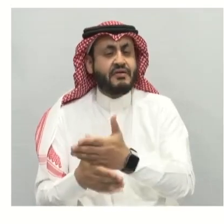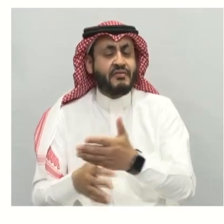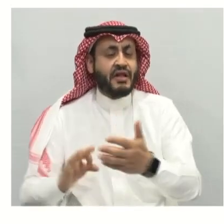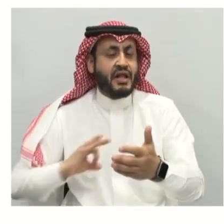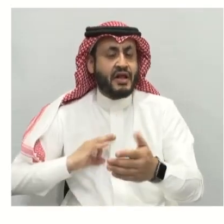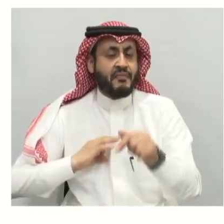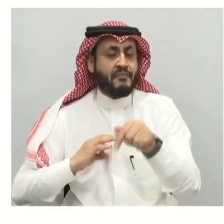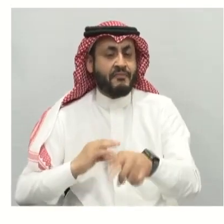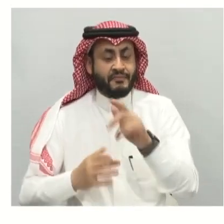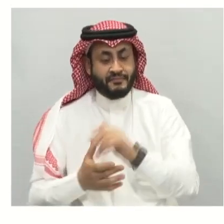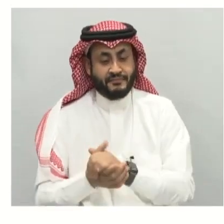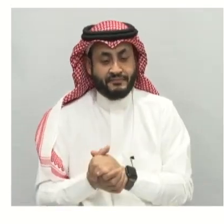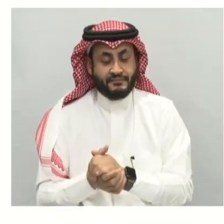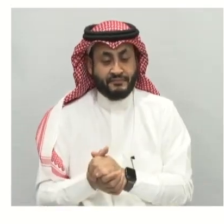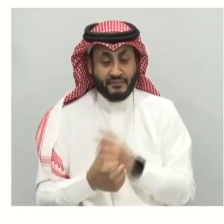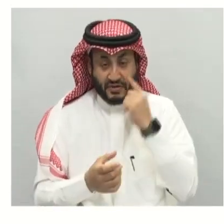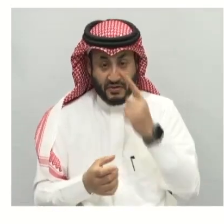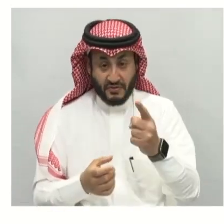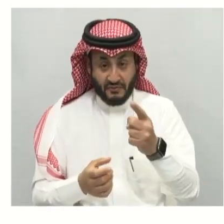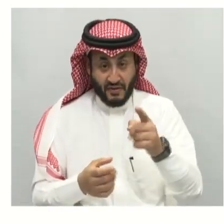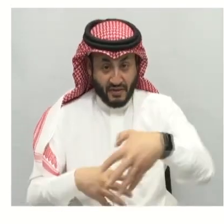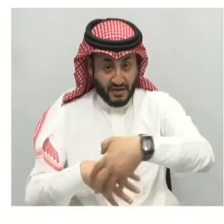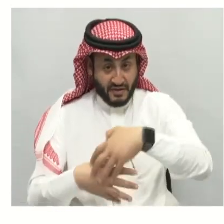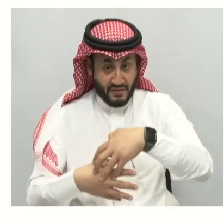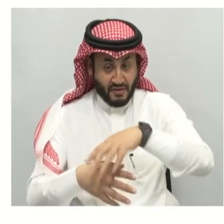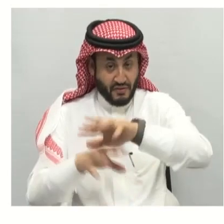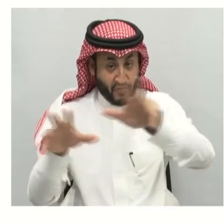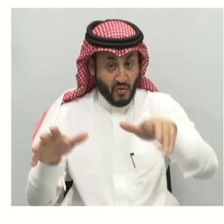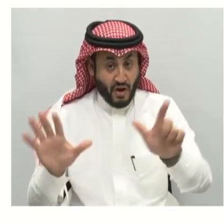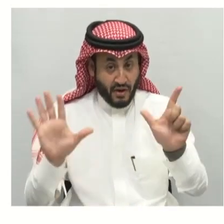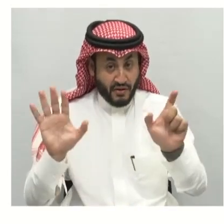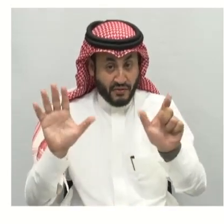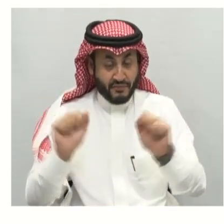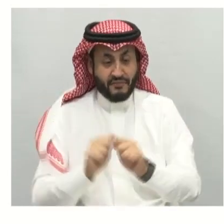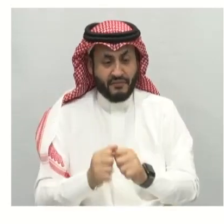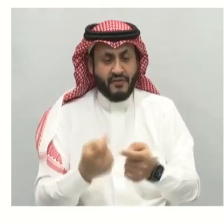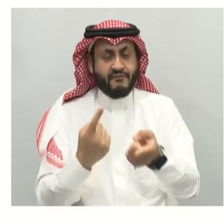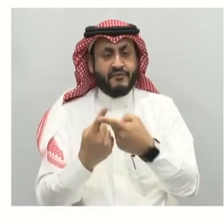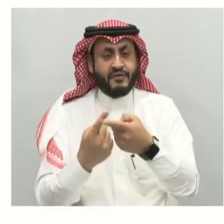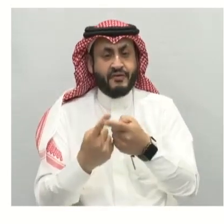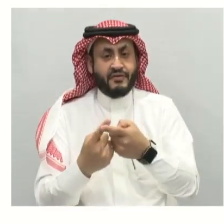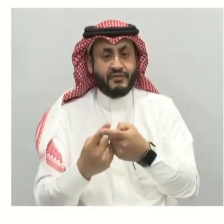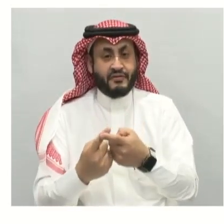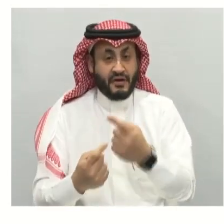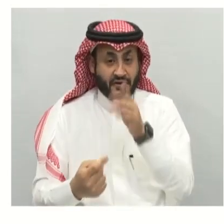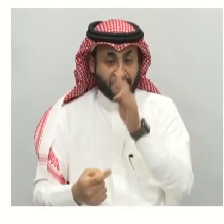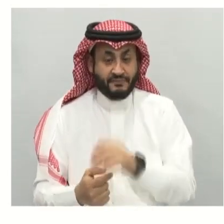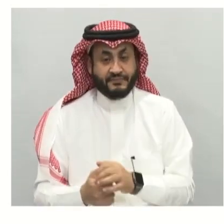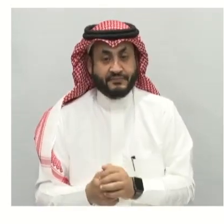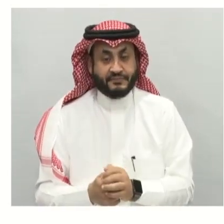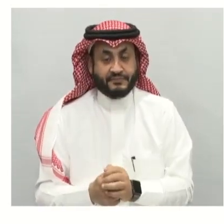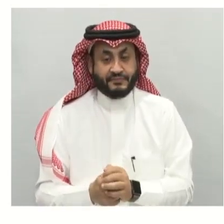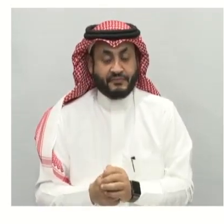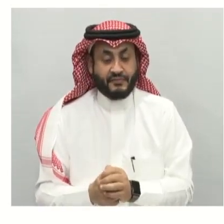week. So over here, we have the day Sunday. Maybe this person likes Sunday because